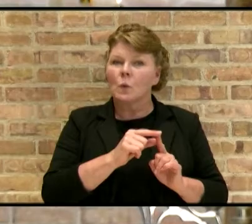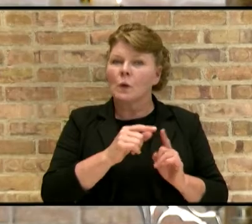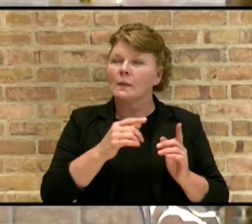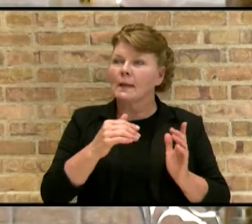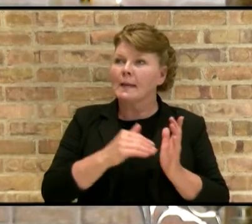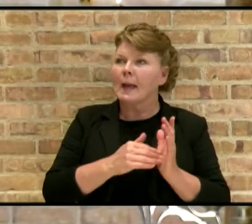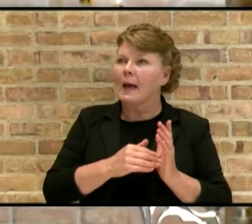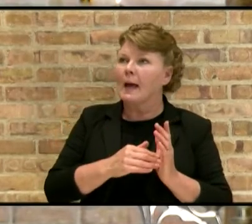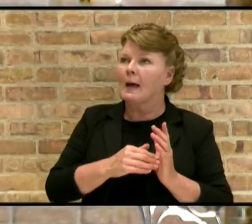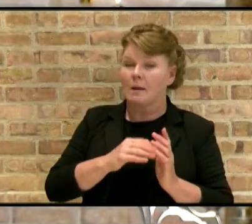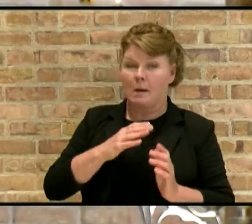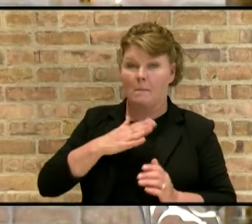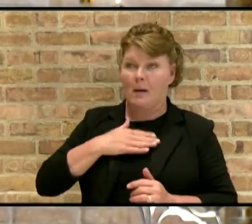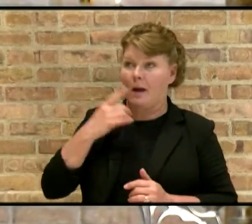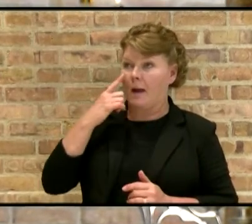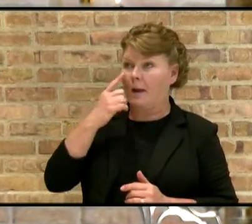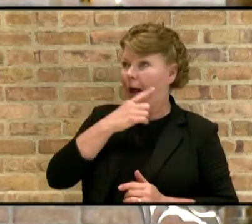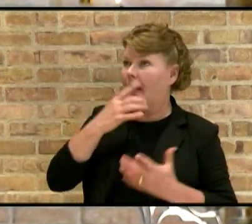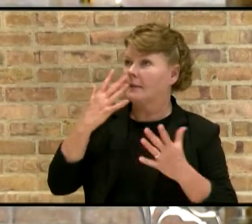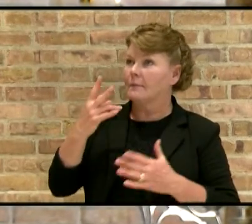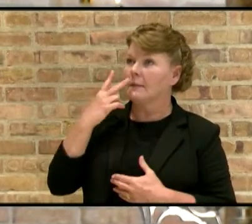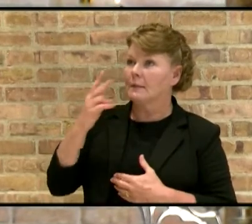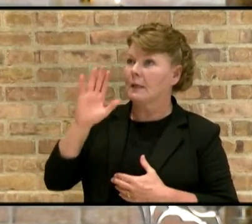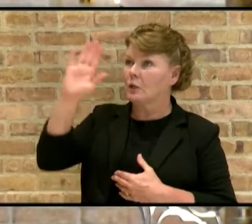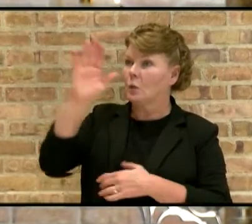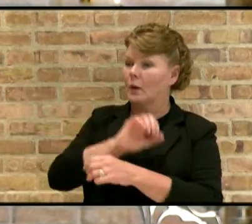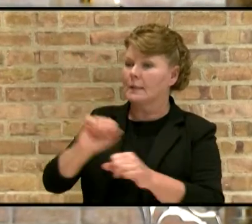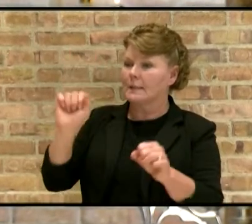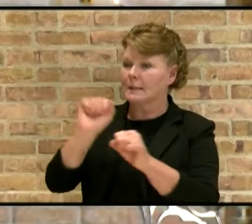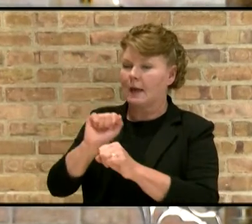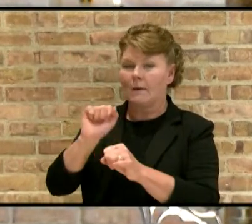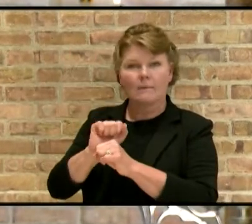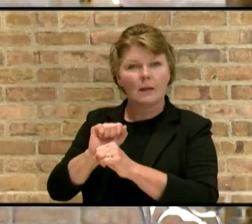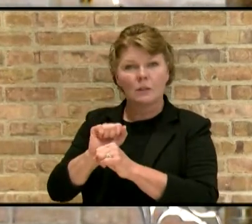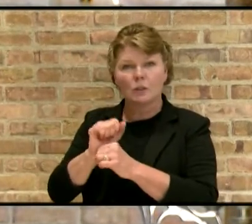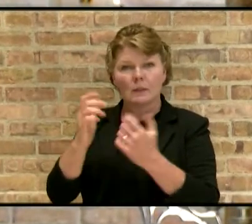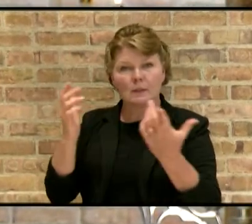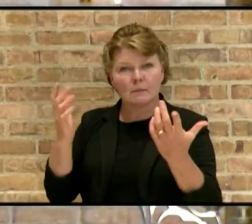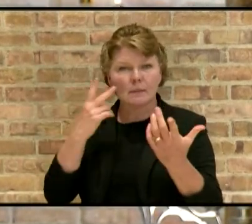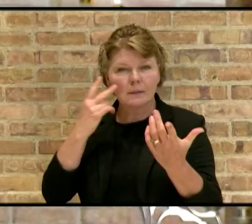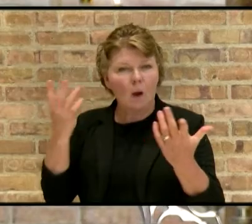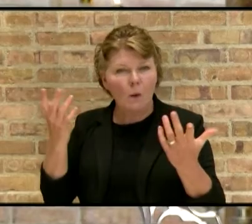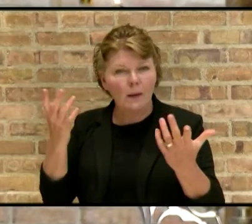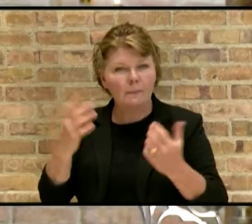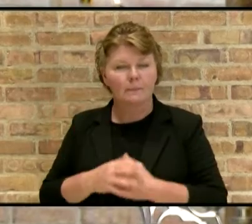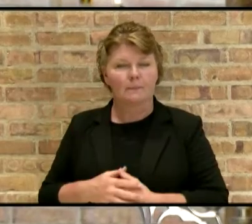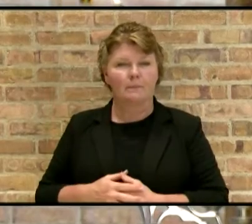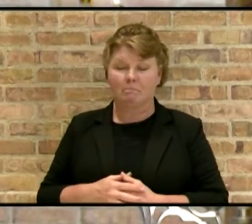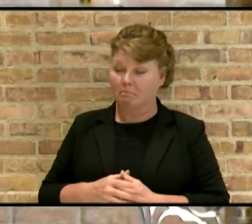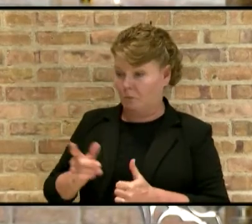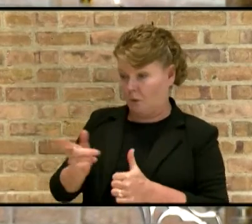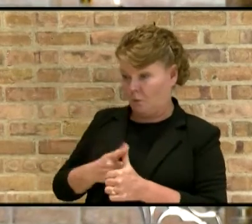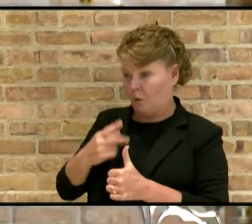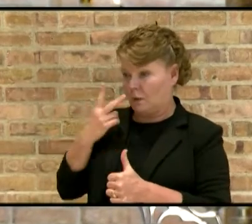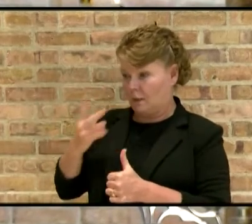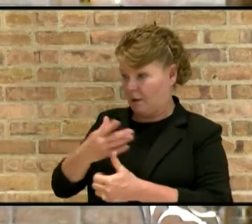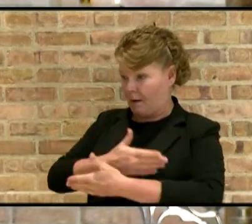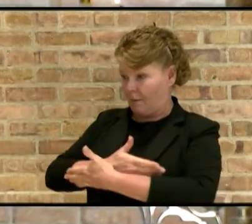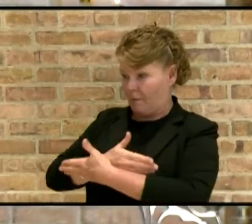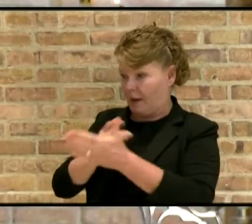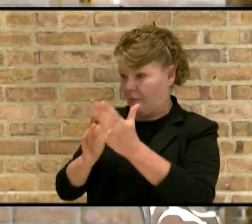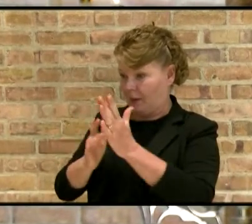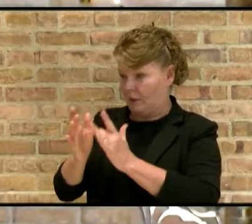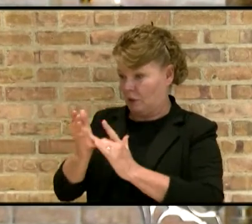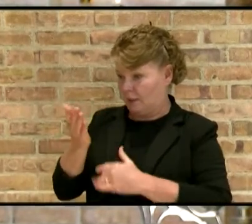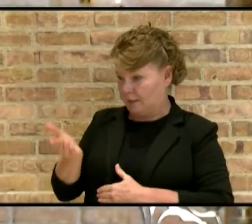have seen your salvation." What did he see? Obviously, first he saw the baby,